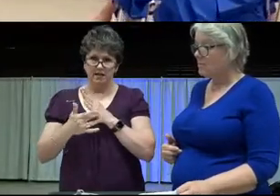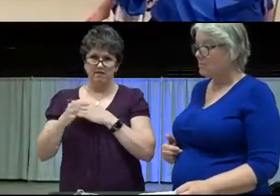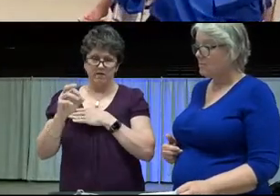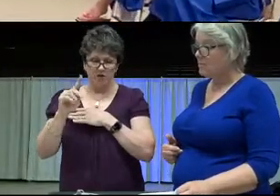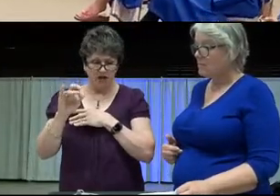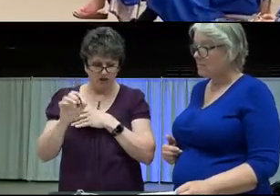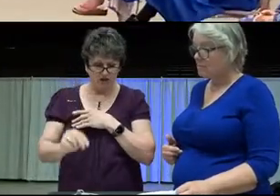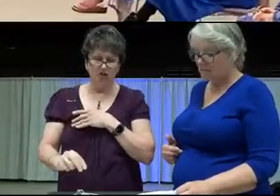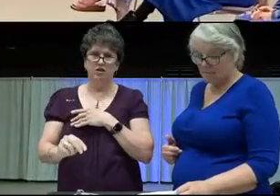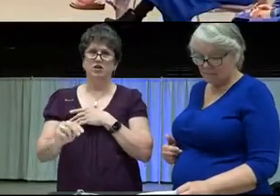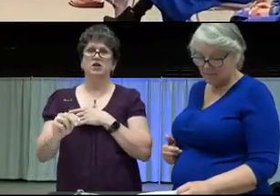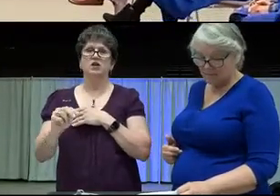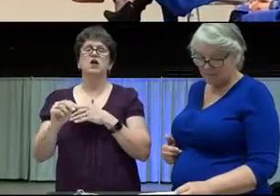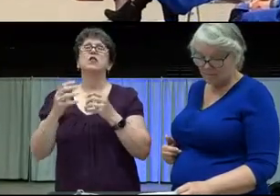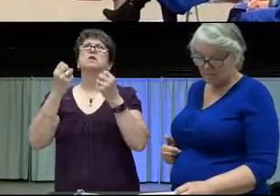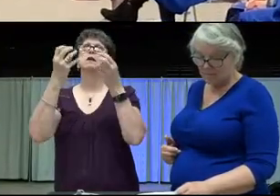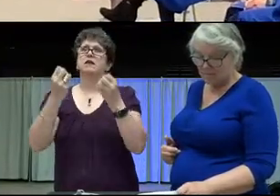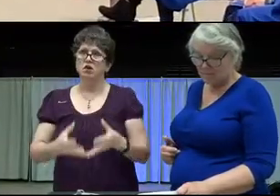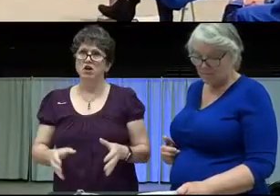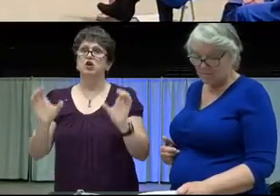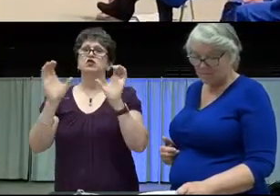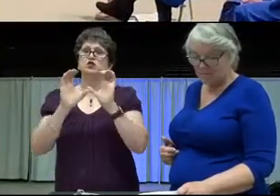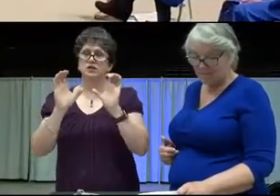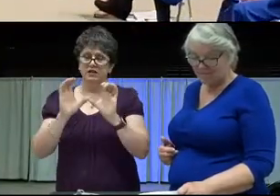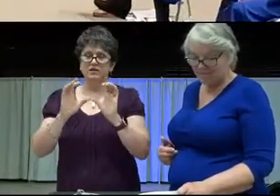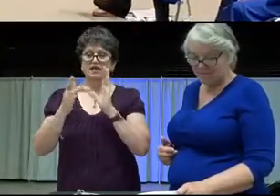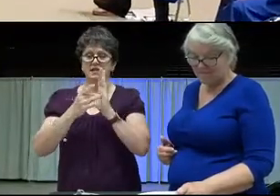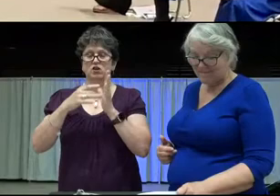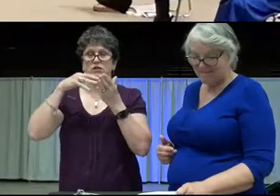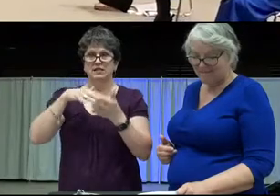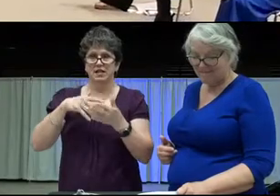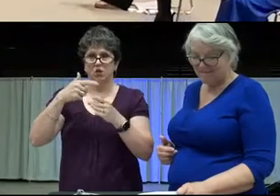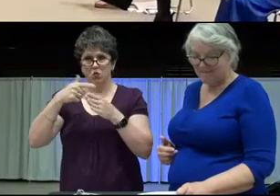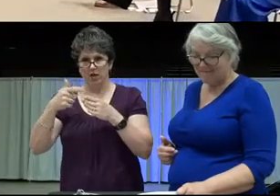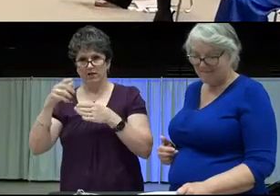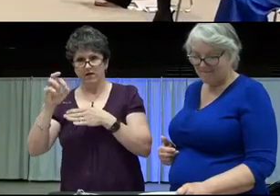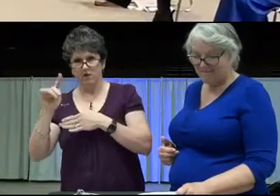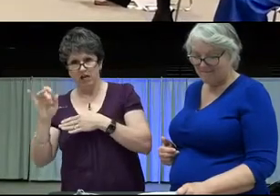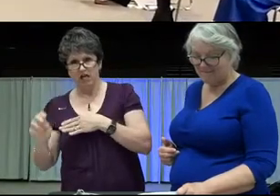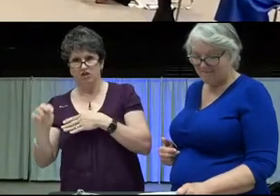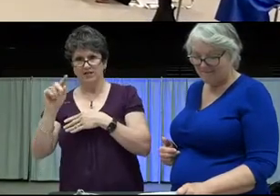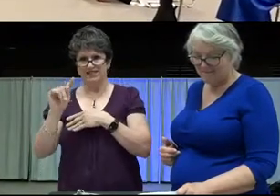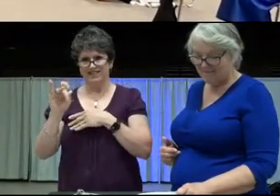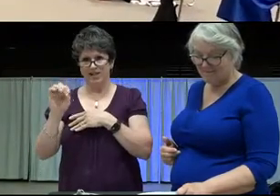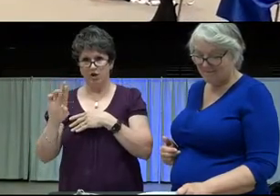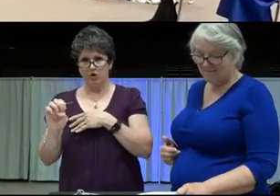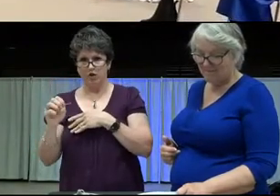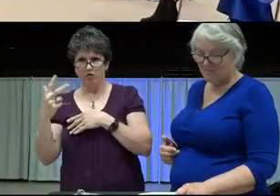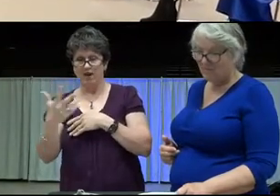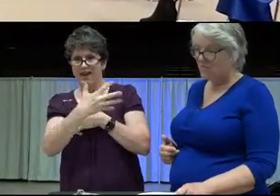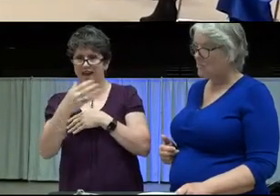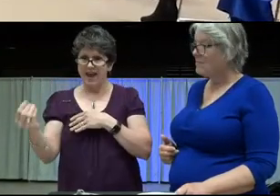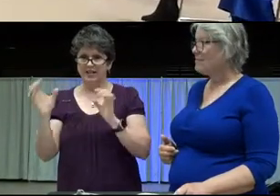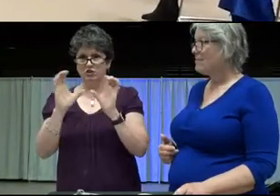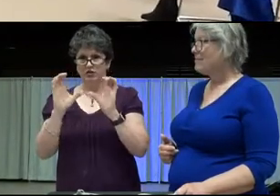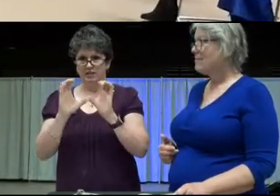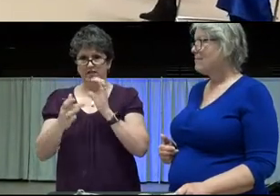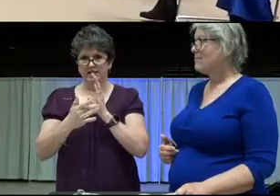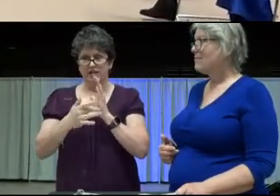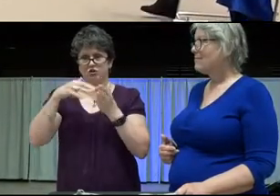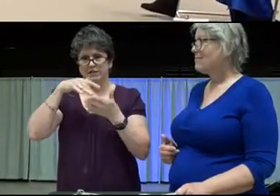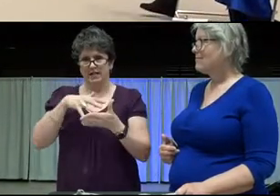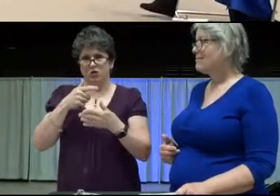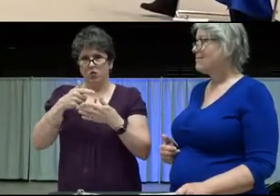and Fabrication. Hold on, there's a lot of these. Certificate of Technical Studies, Welding and Fabrication, Tier 3, and Certificate of